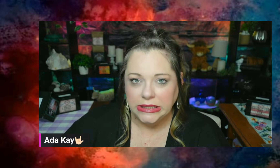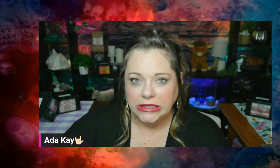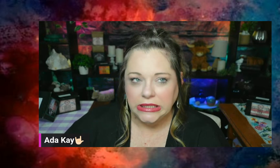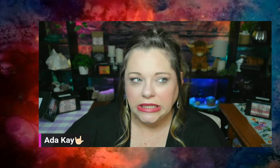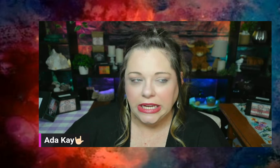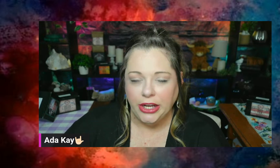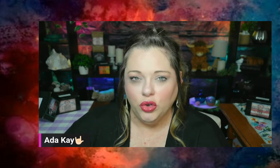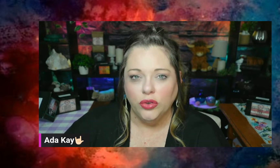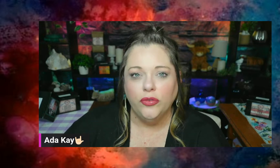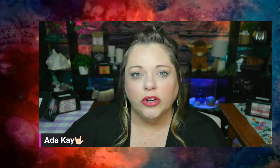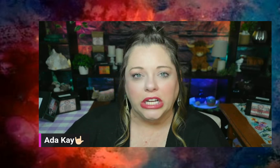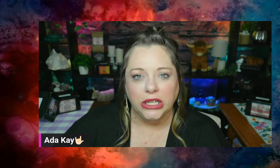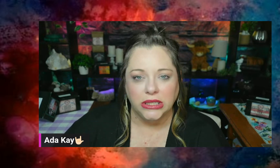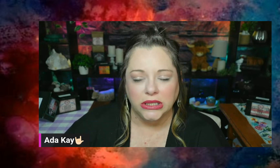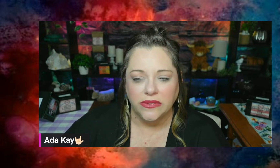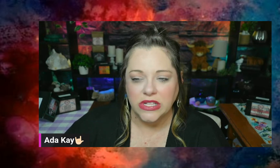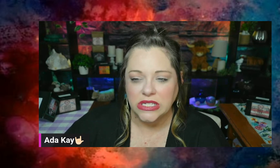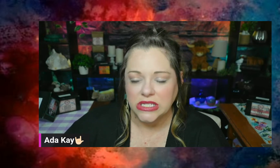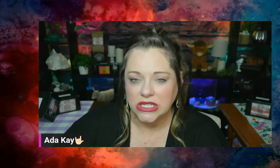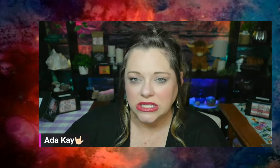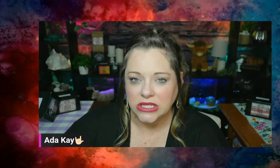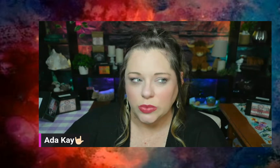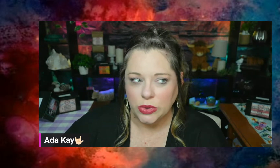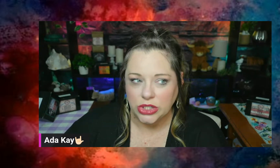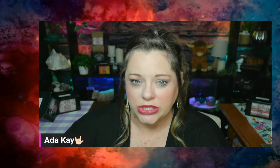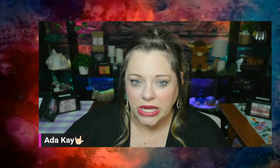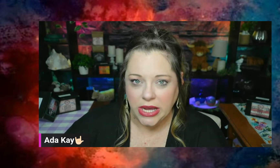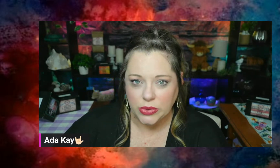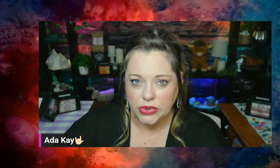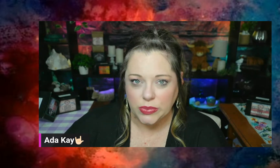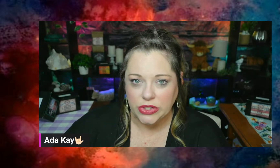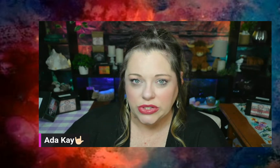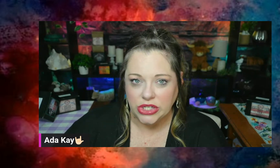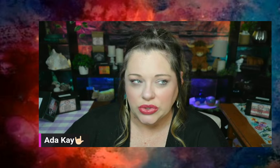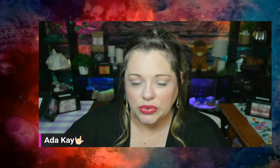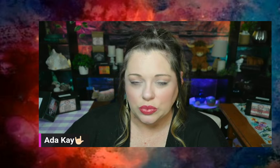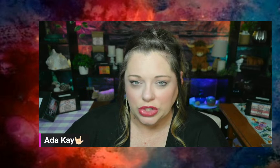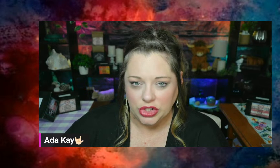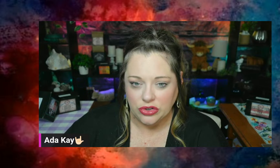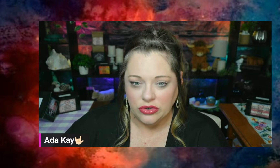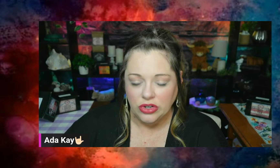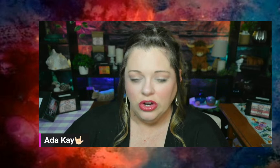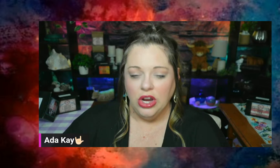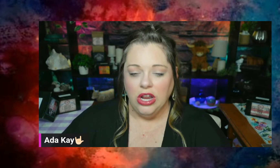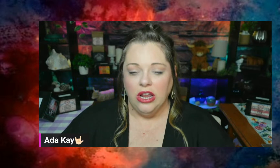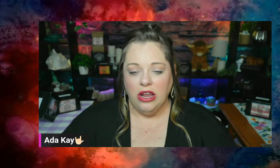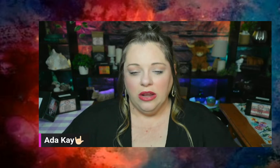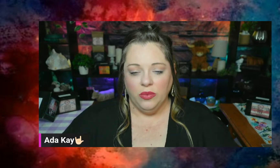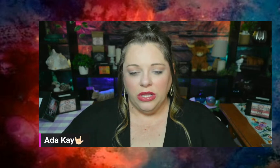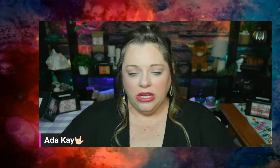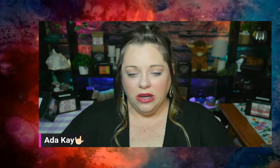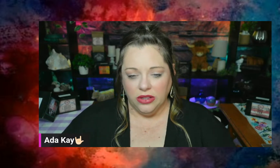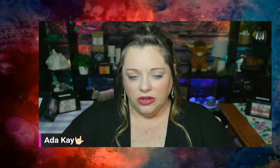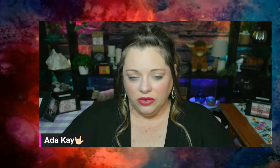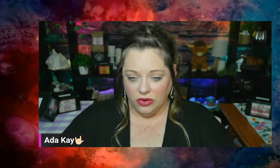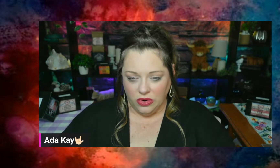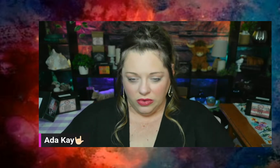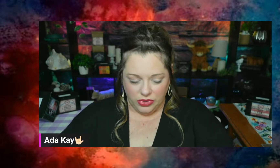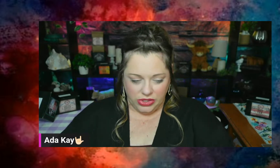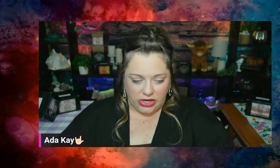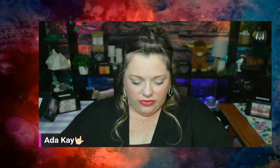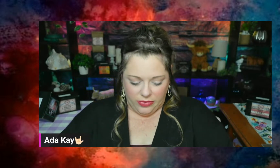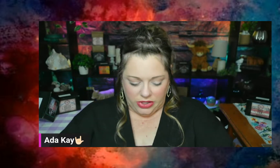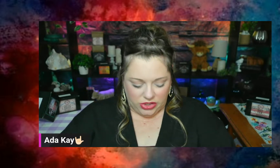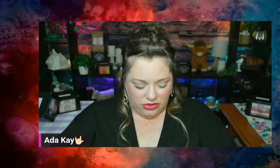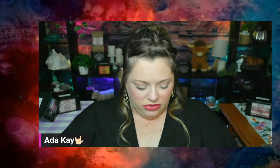basically, a good friend of the deceased went to the house because they couldn't reach her. And when they got there, her car